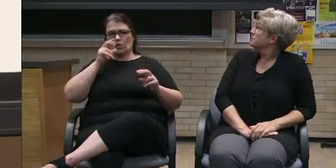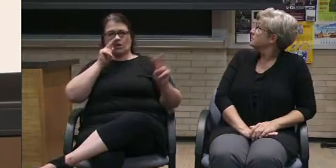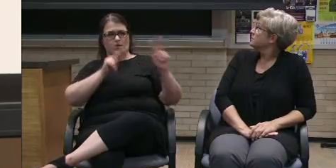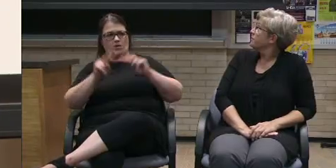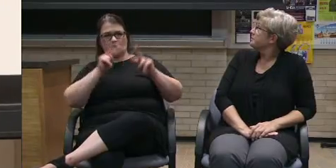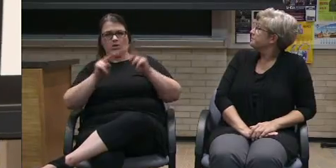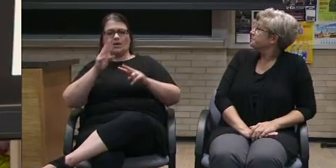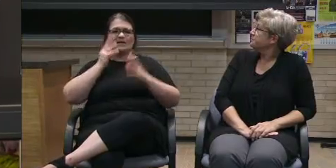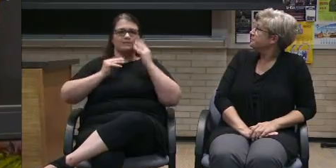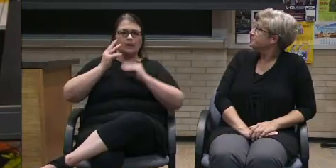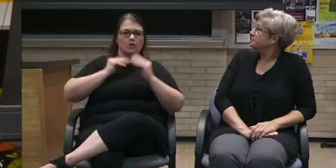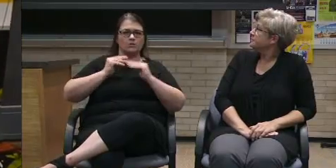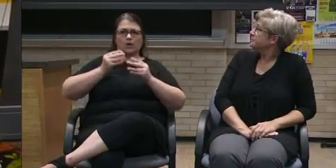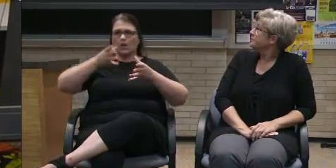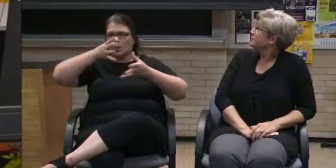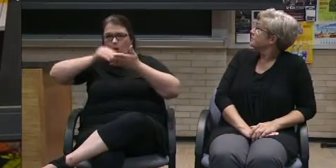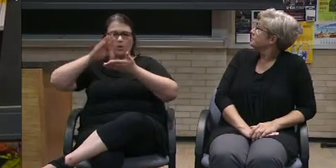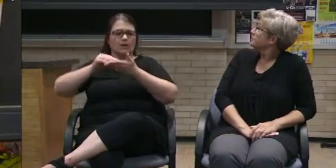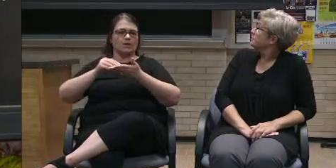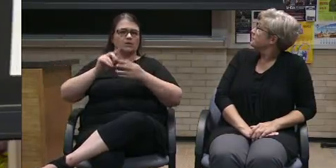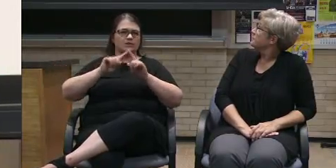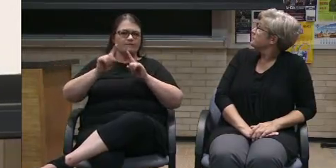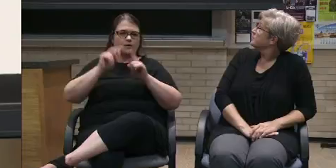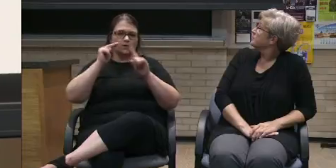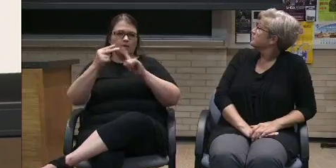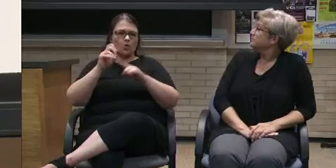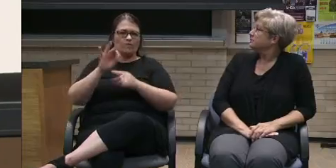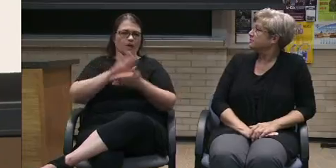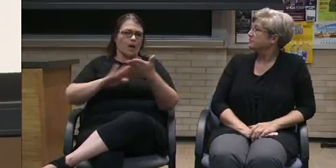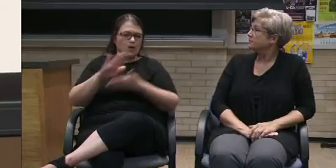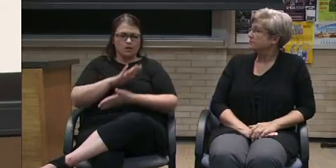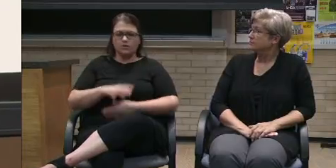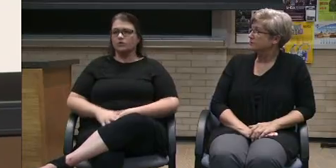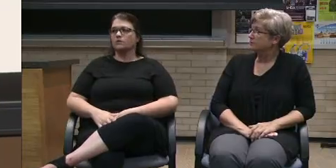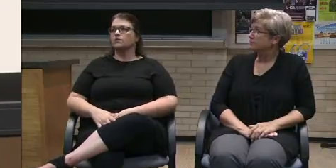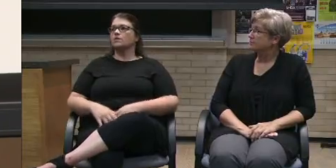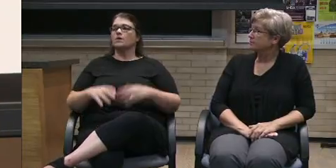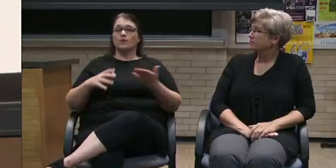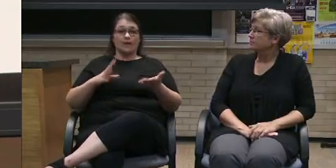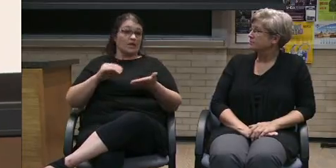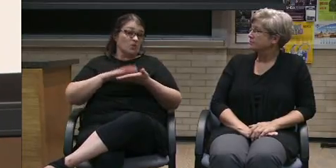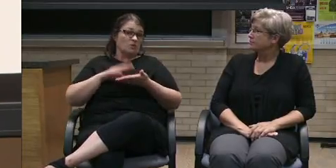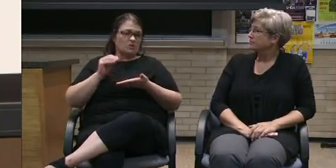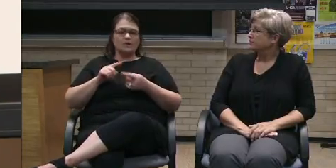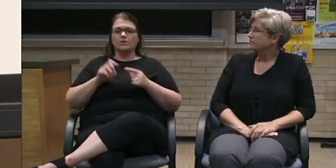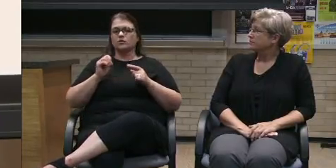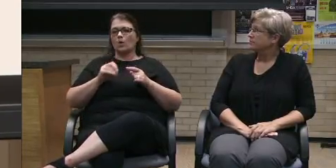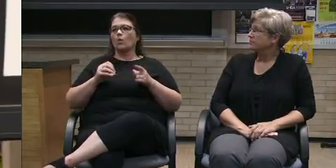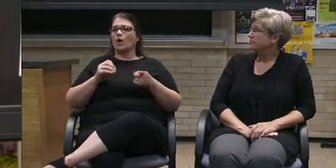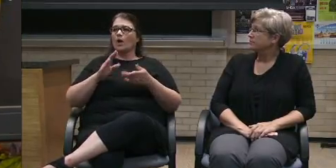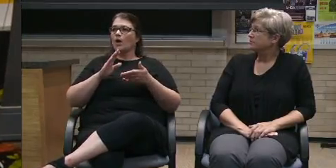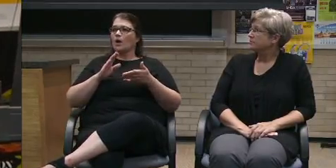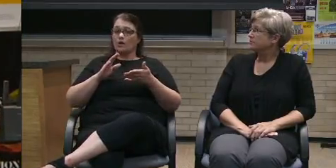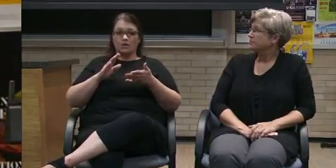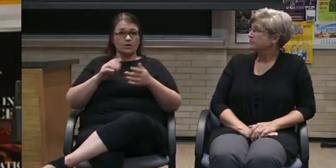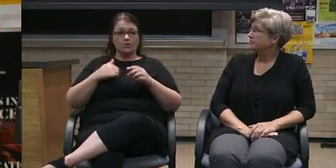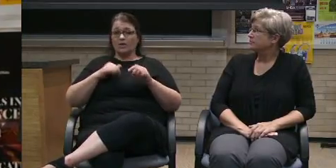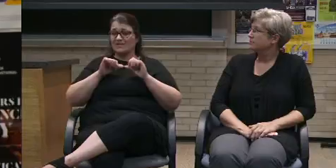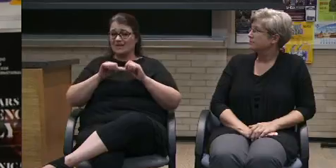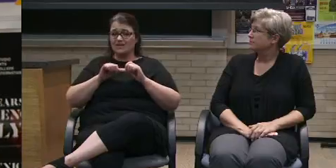Our student club, Habitat for Humanity, is continually busy. And if you throw away one of your